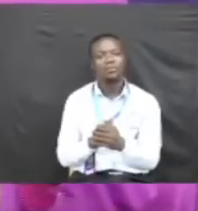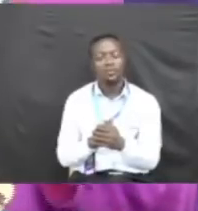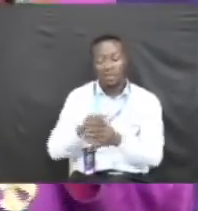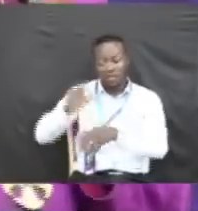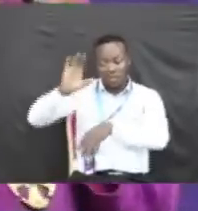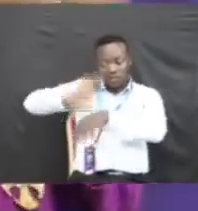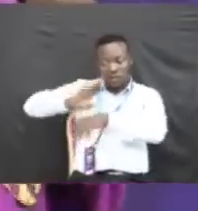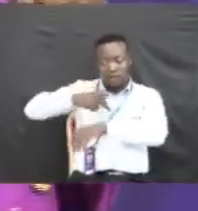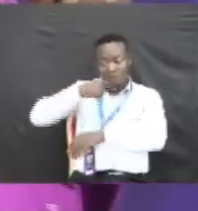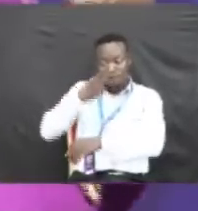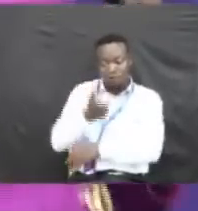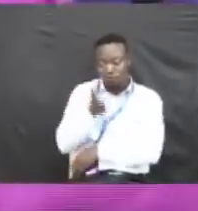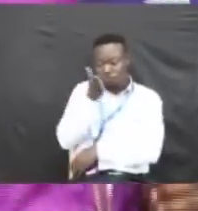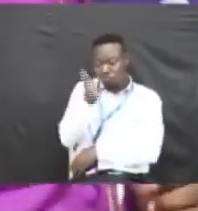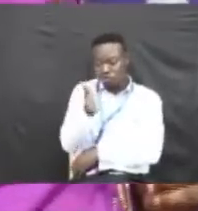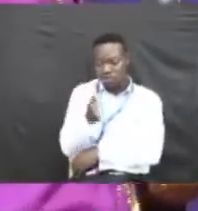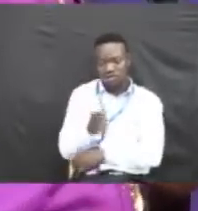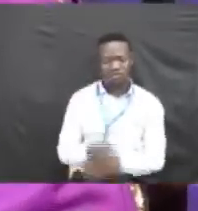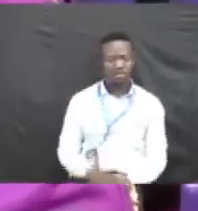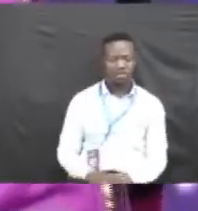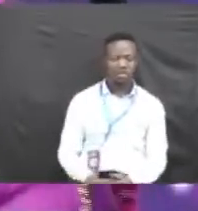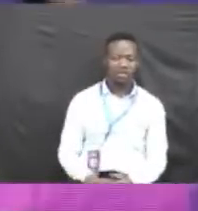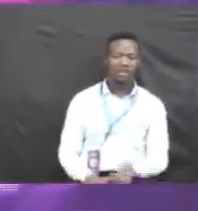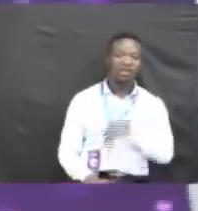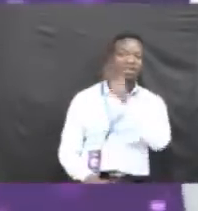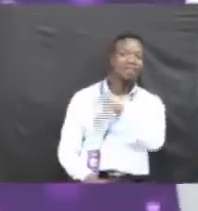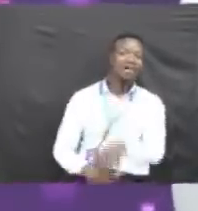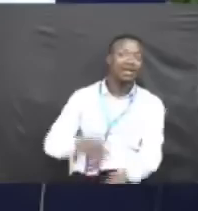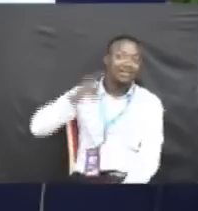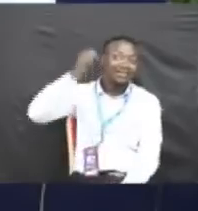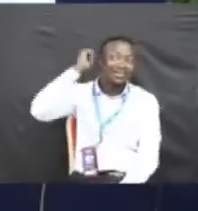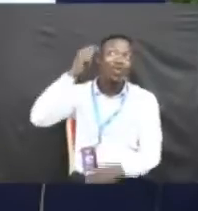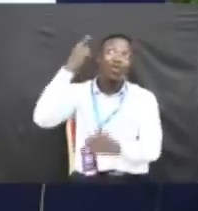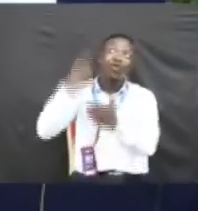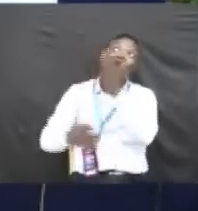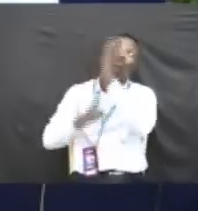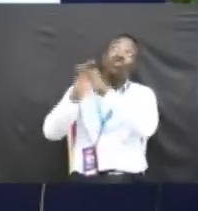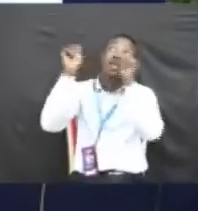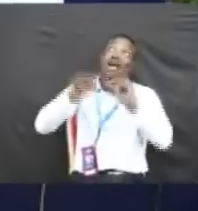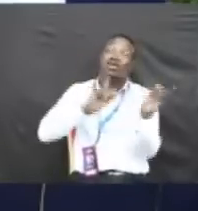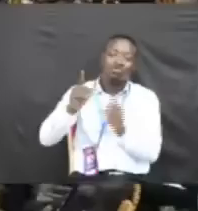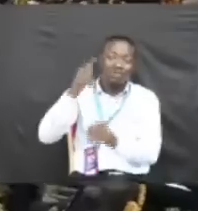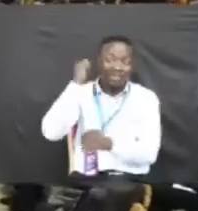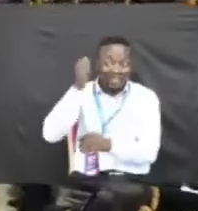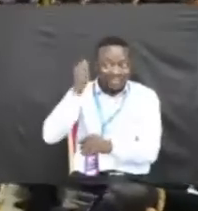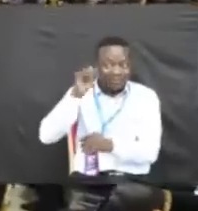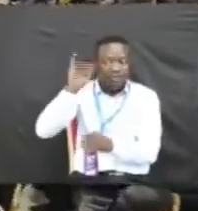the church of pens god is the testimony of what god can do